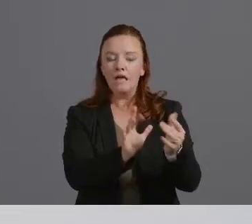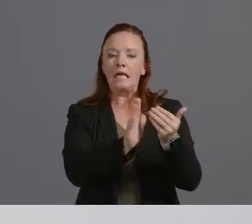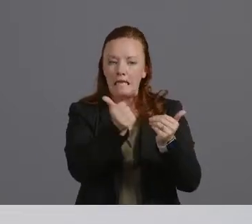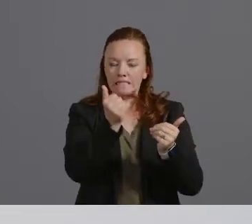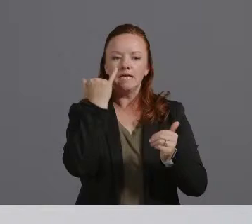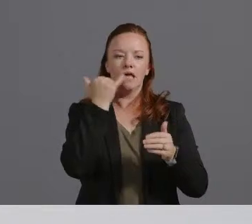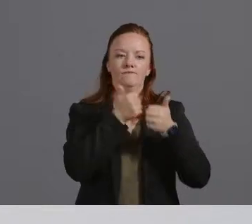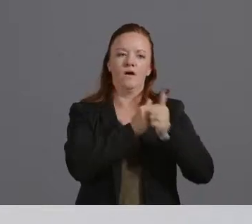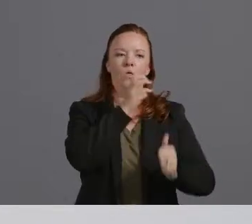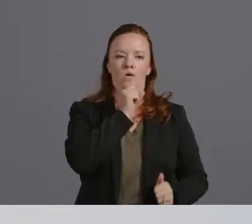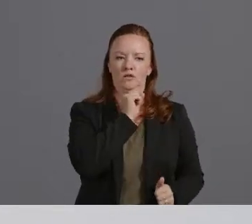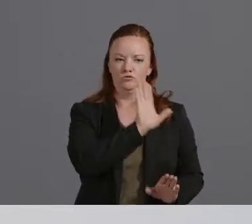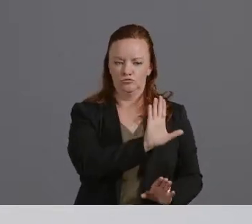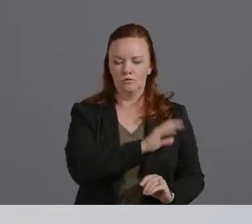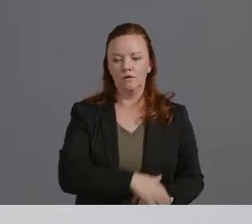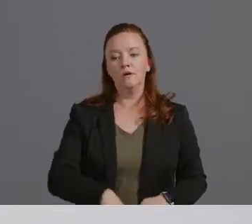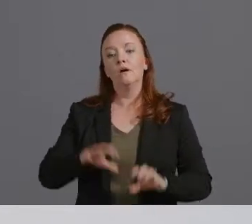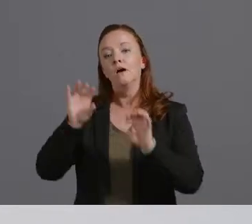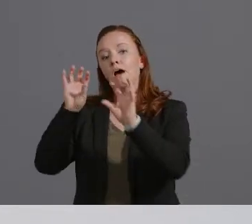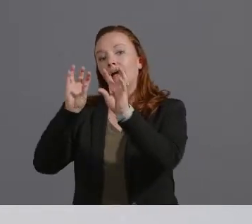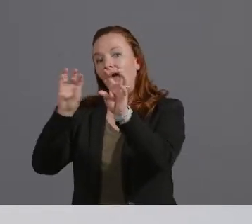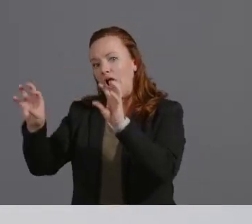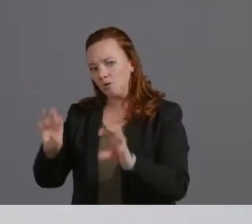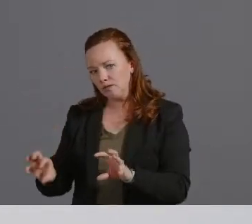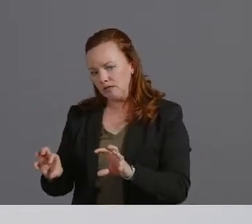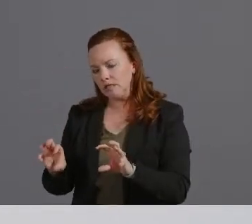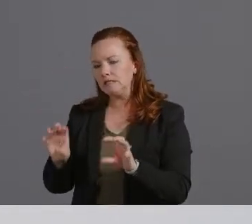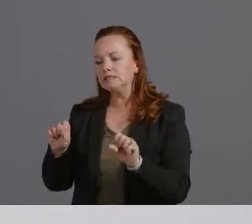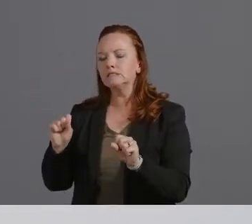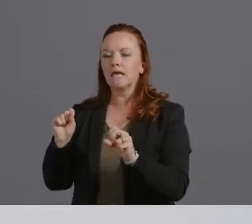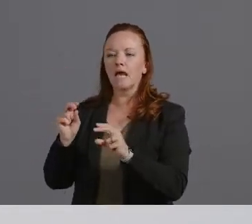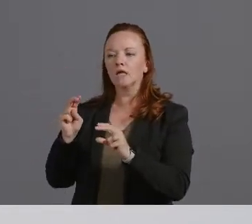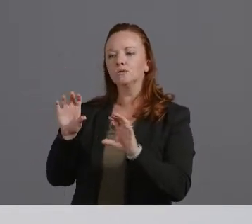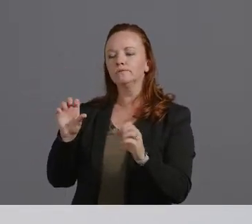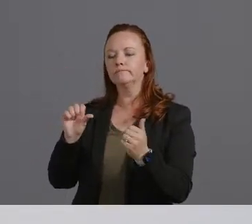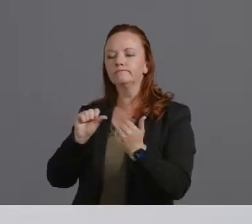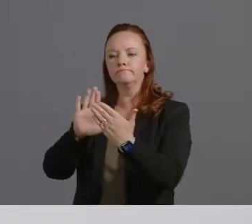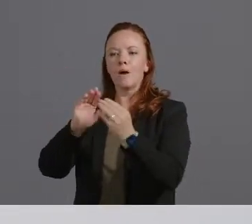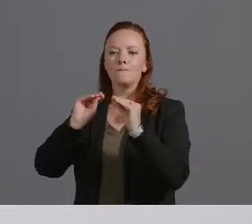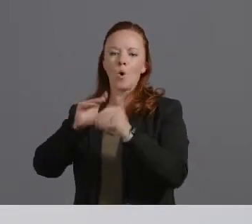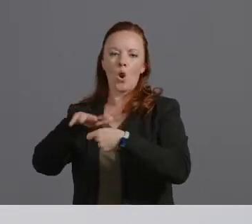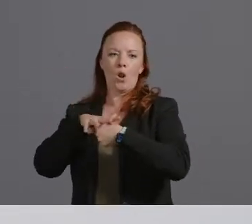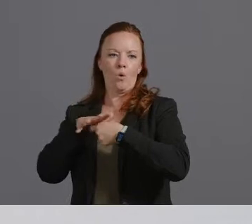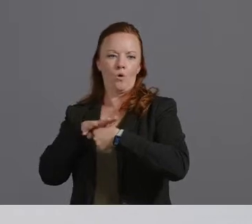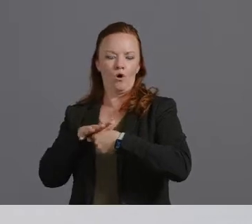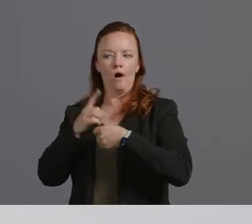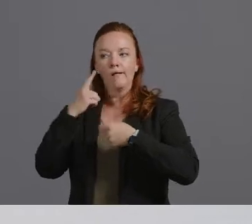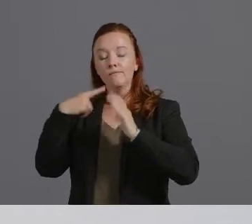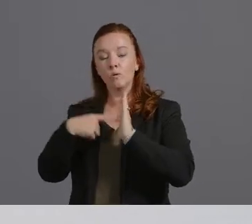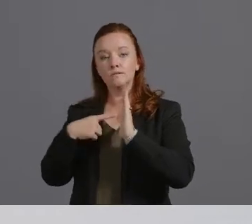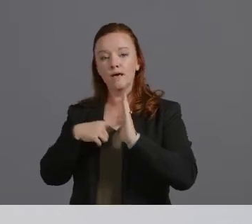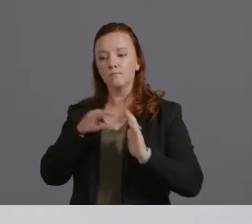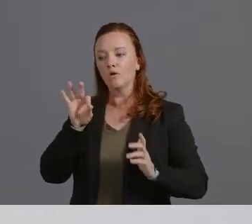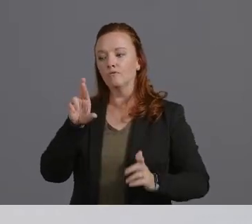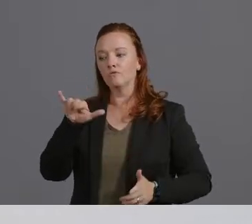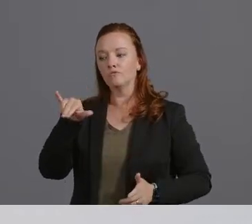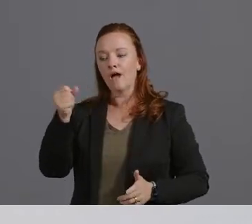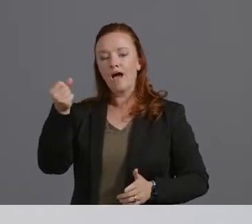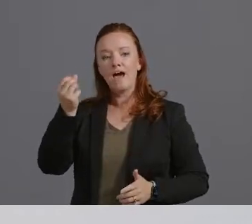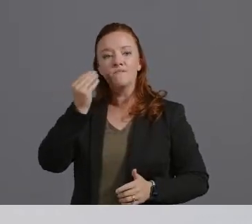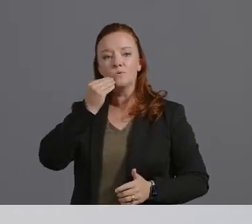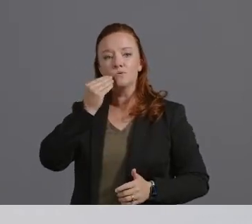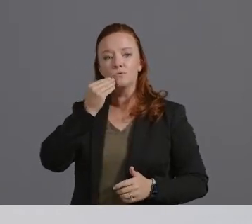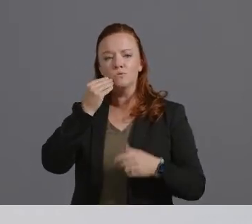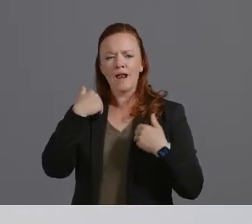counties are able to do some of those local based. So like if you figure, Fry's Food has a large number of grocery